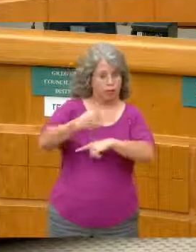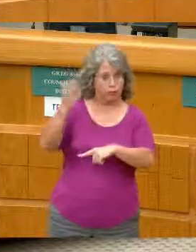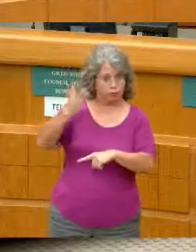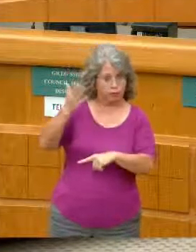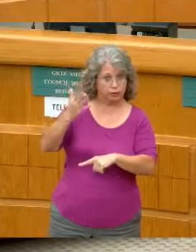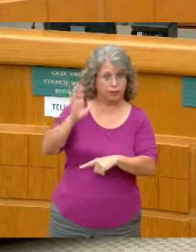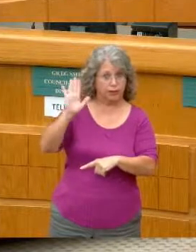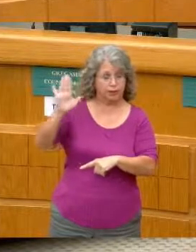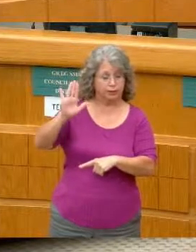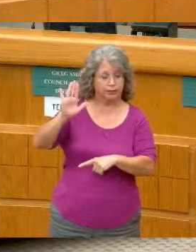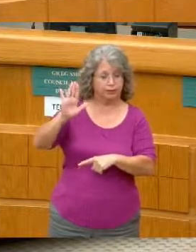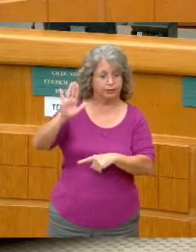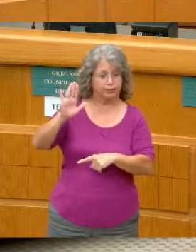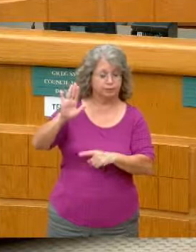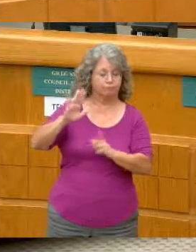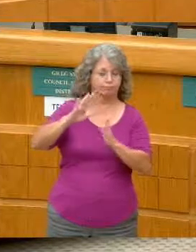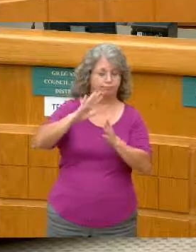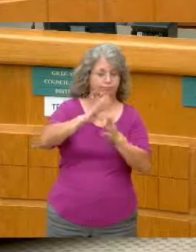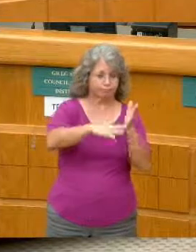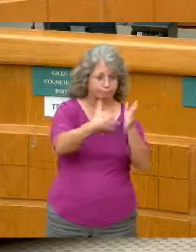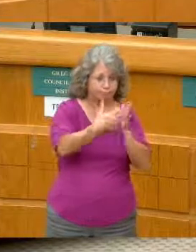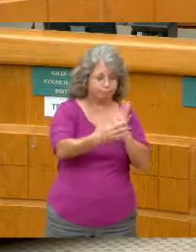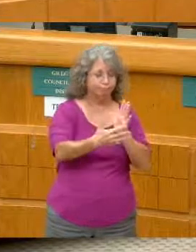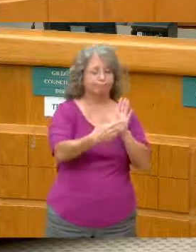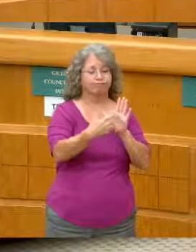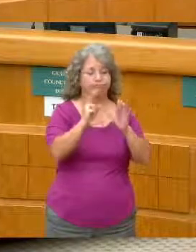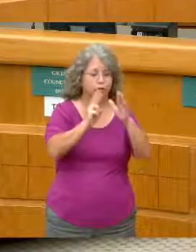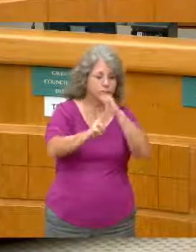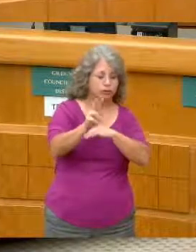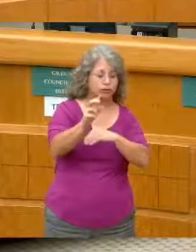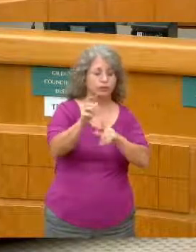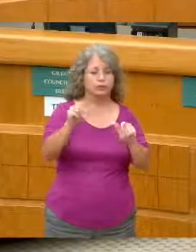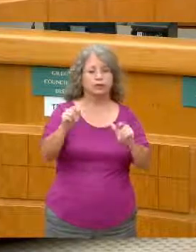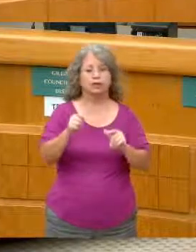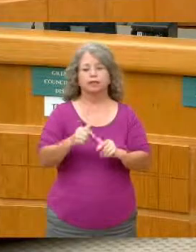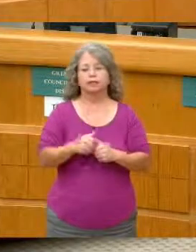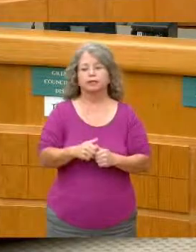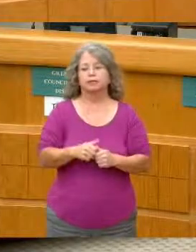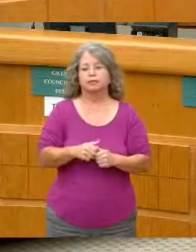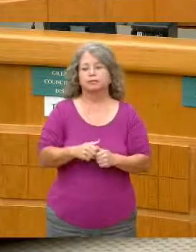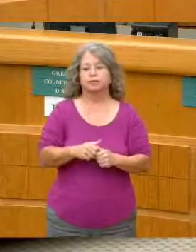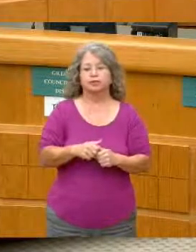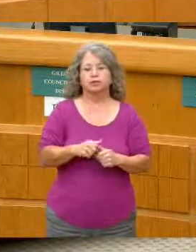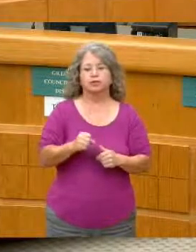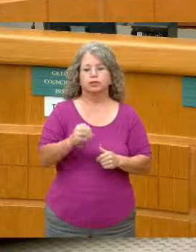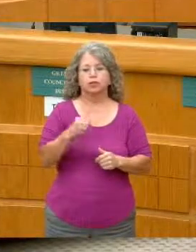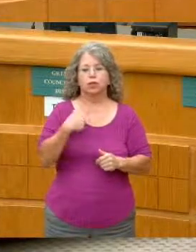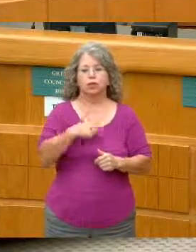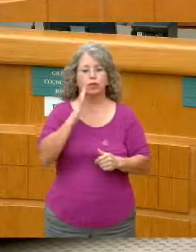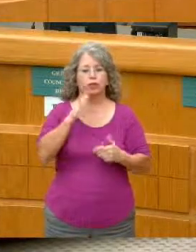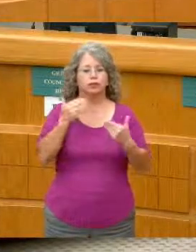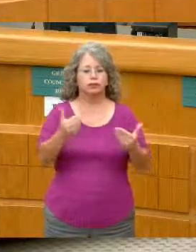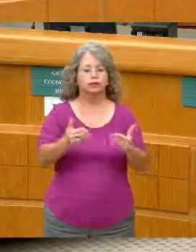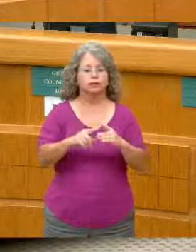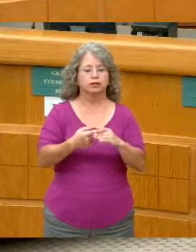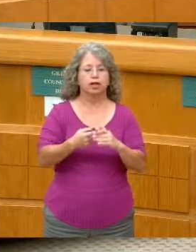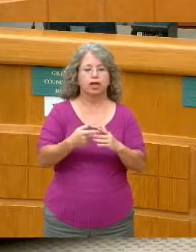be here today, and we want to get started. I think we also kind of want to express